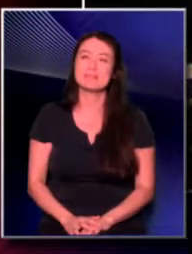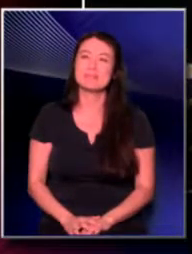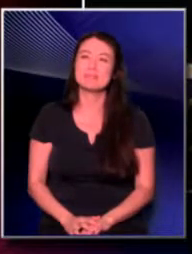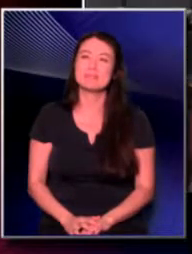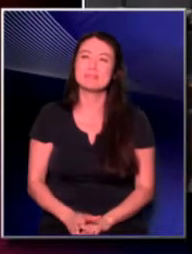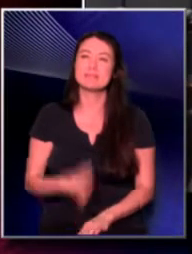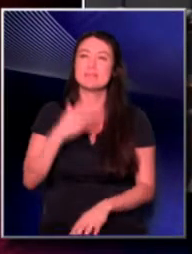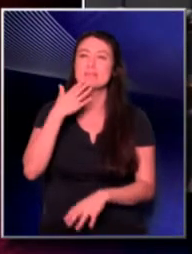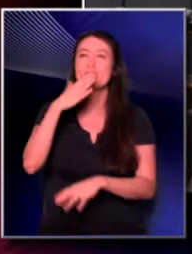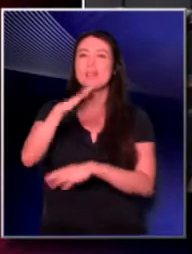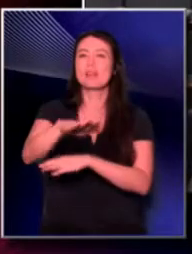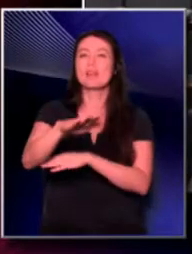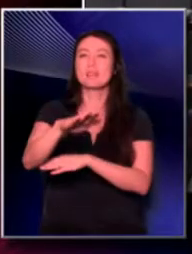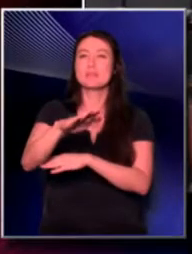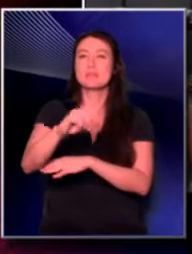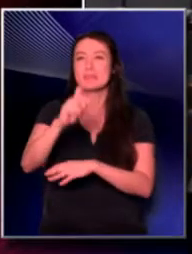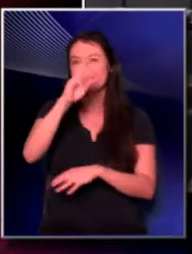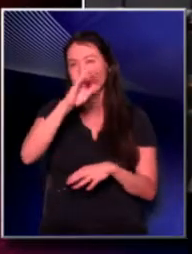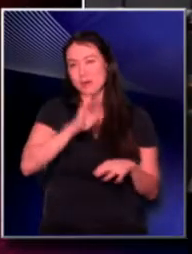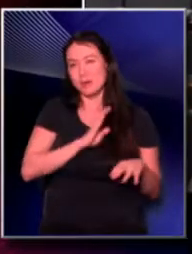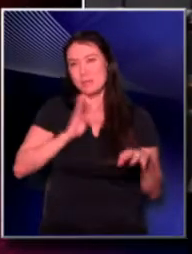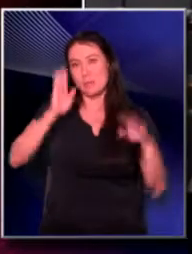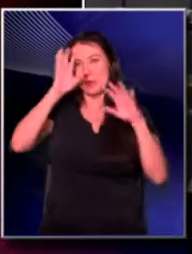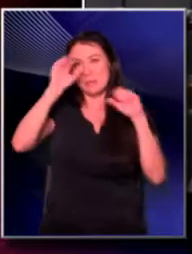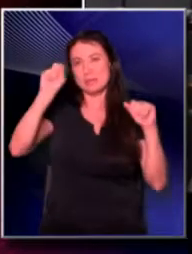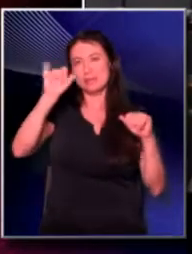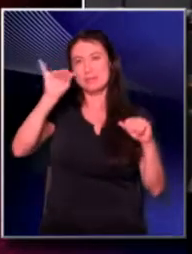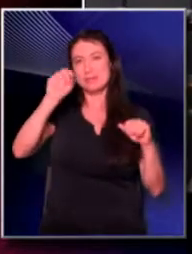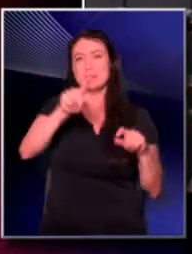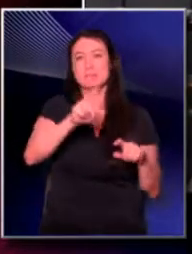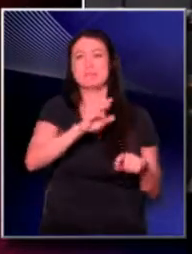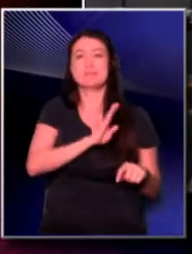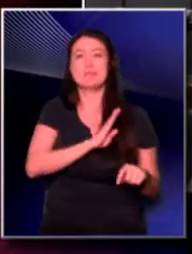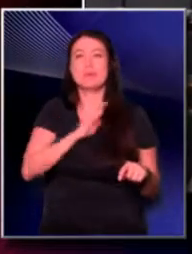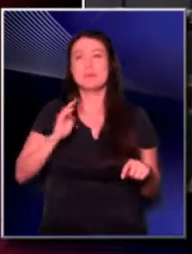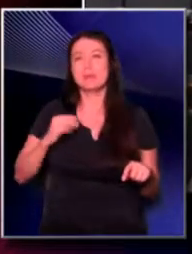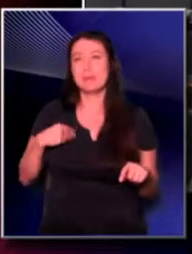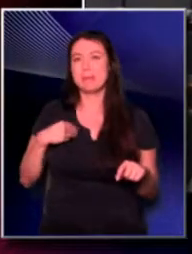Good afternoon, Board President Sims, members of the board, Superintendent